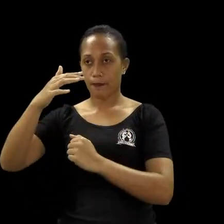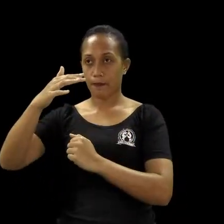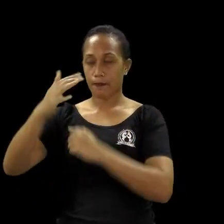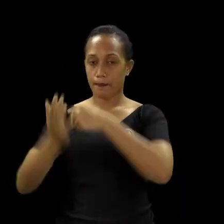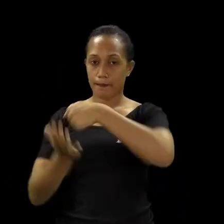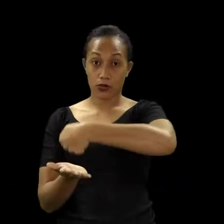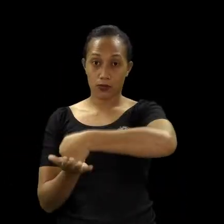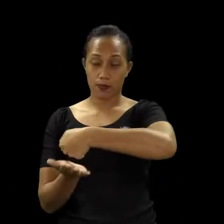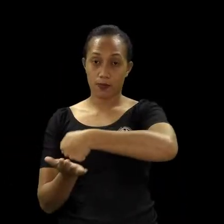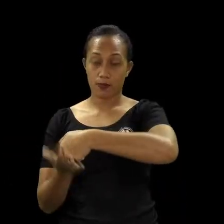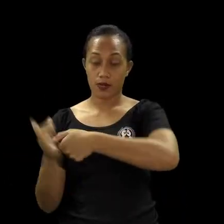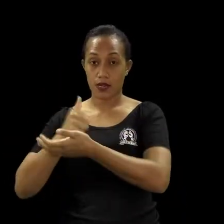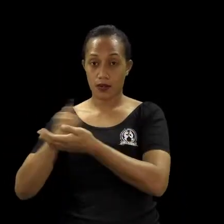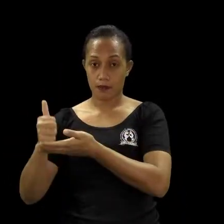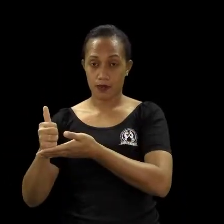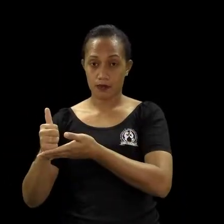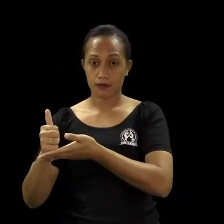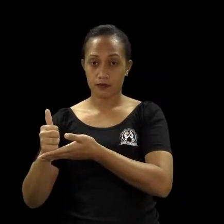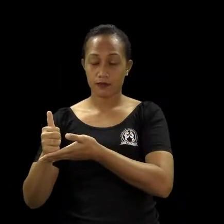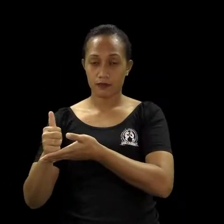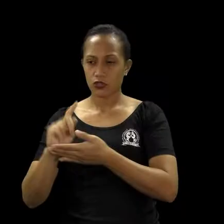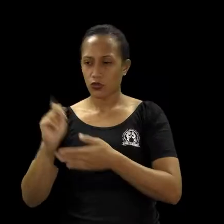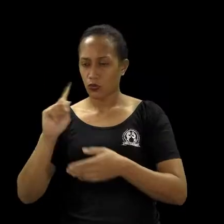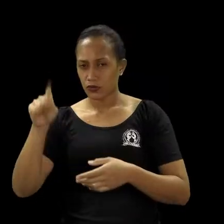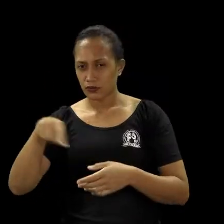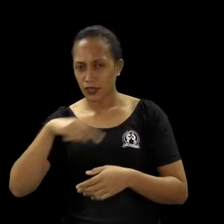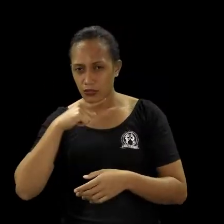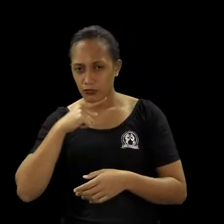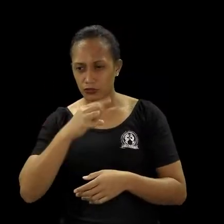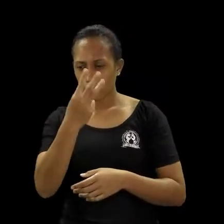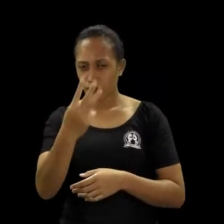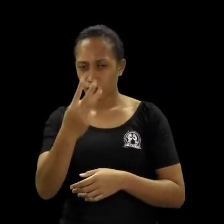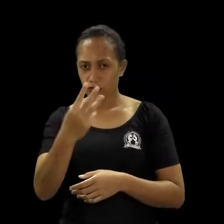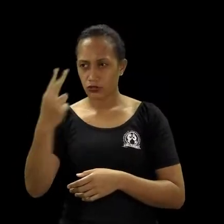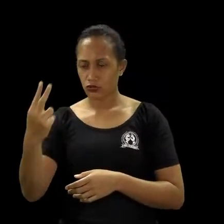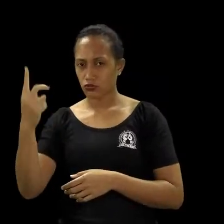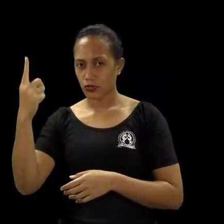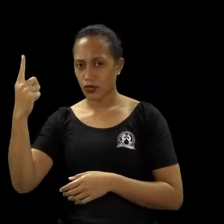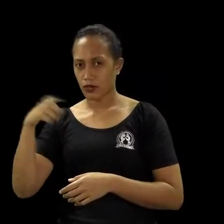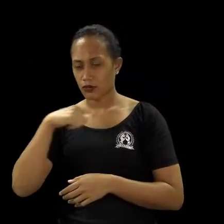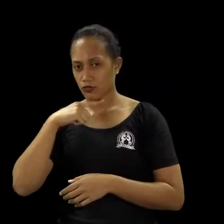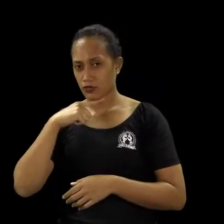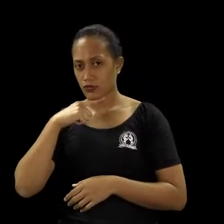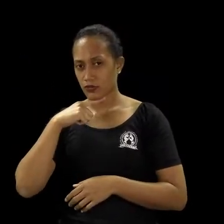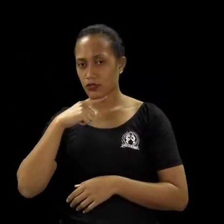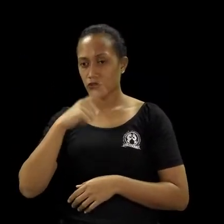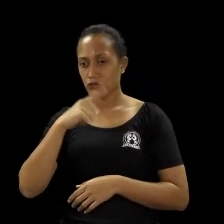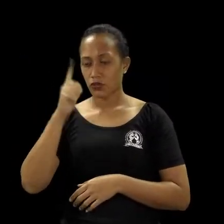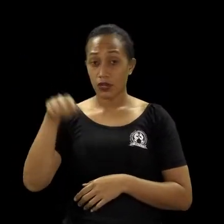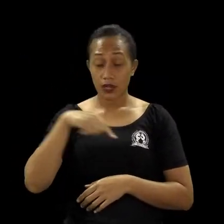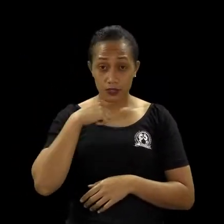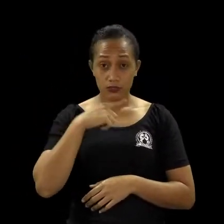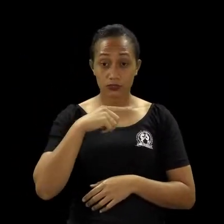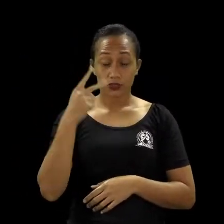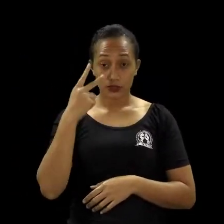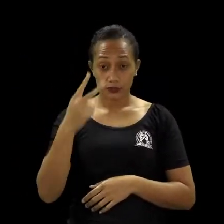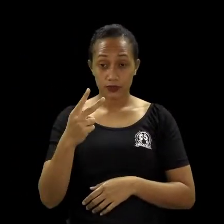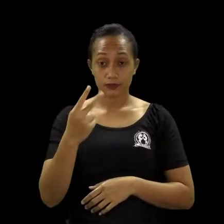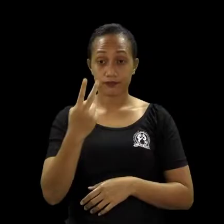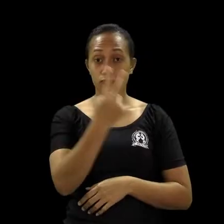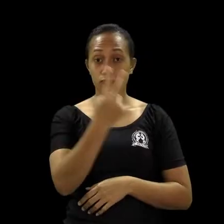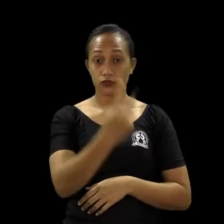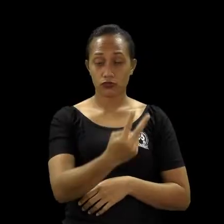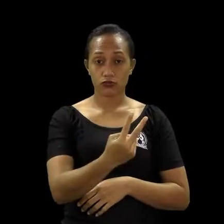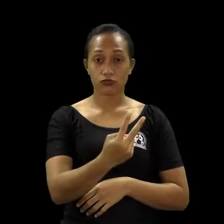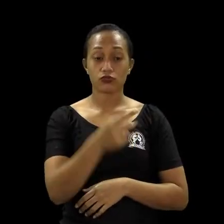what's the least common multiple of 100, 3, 2, and 100? Well, 100 is divisible by 2, so